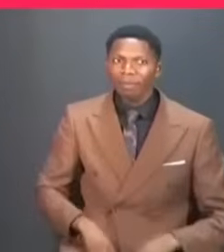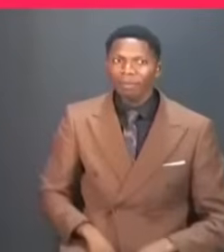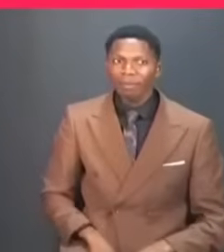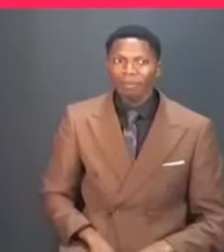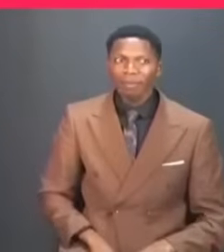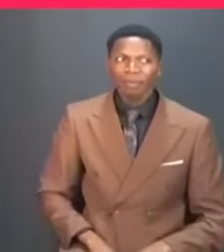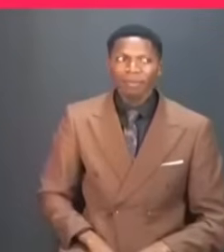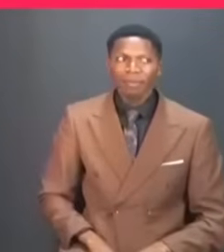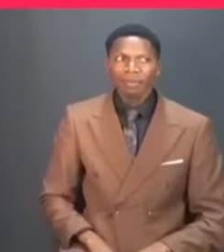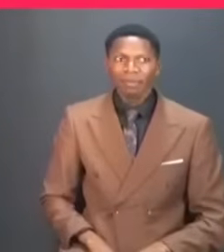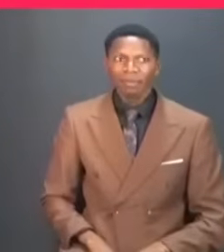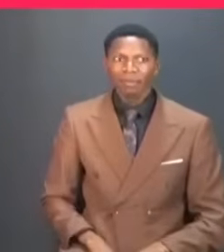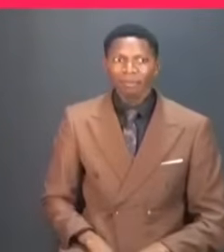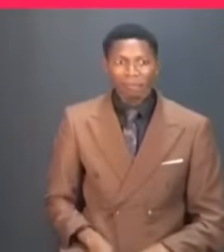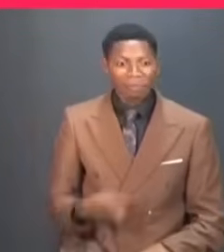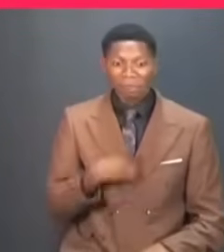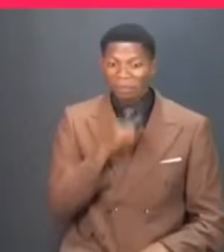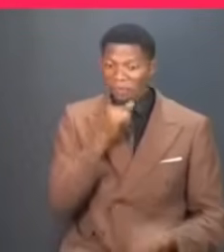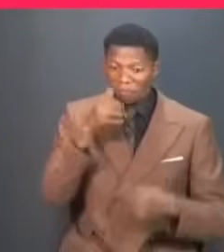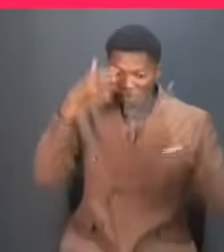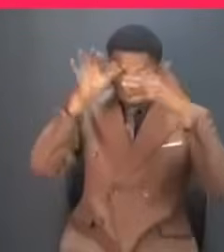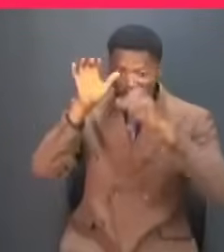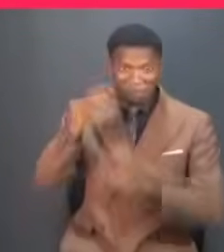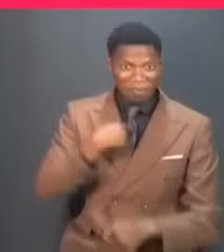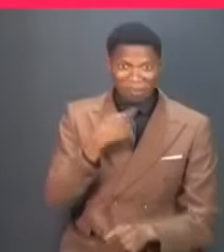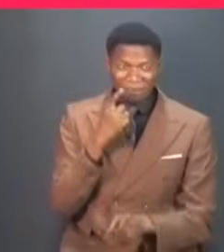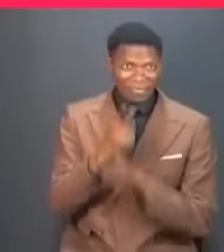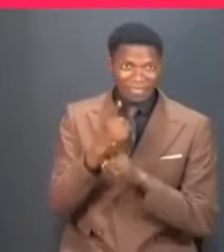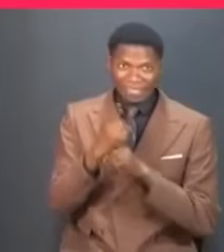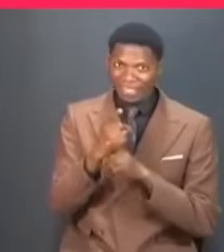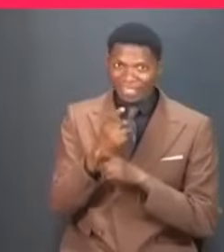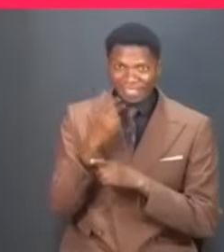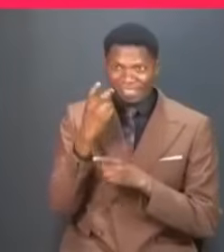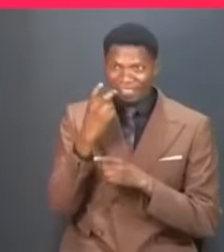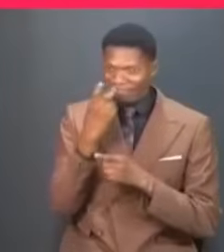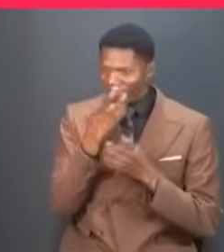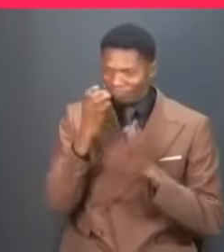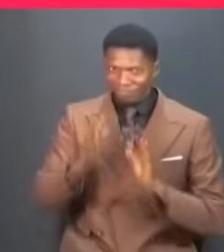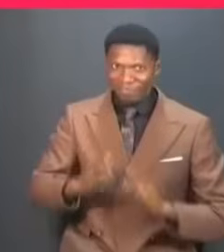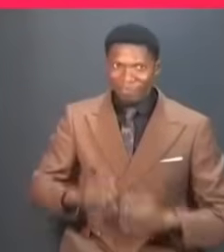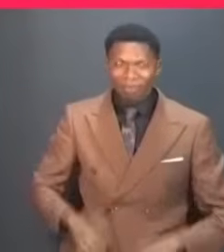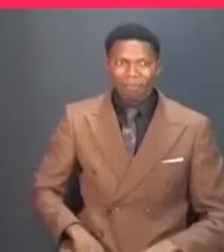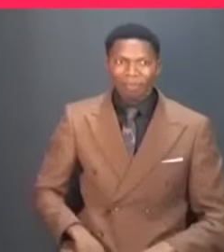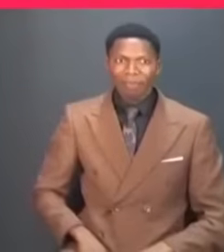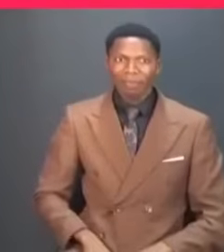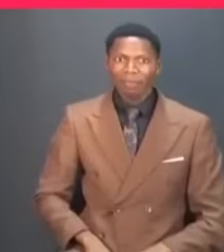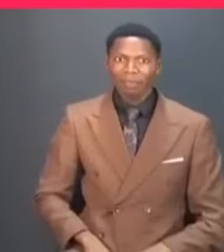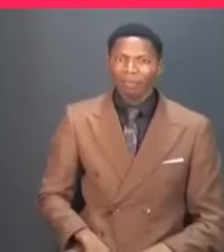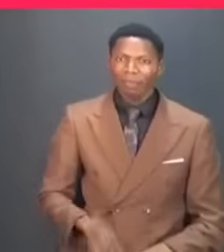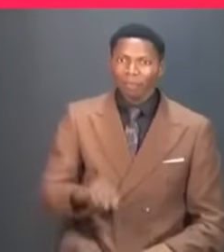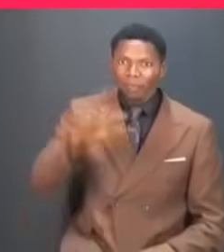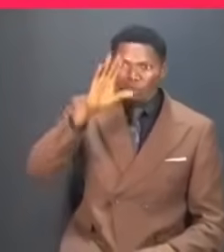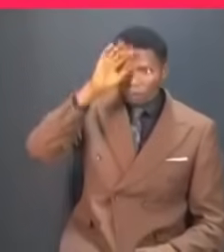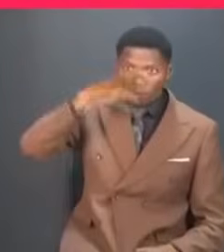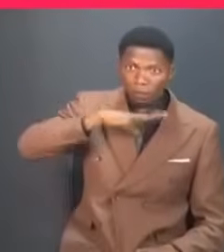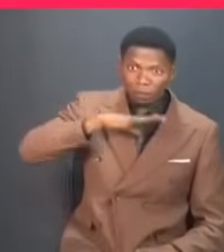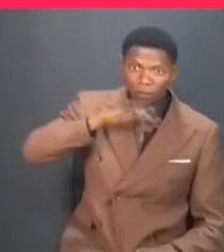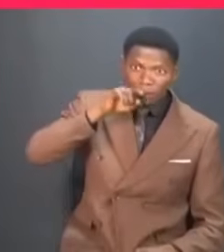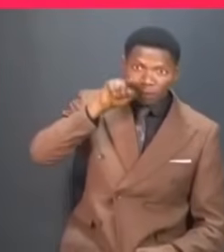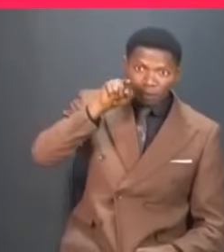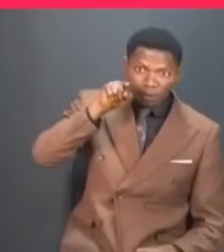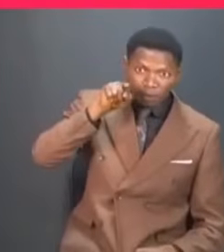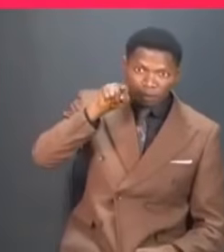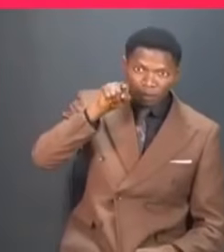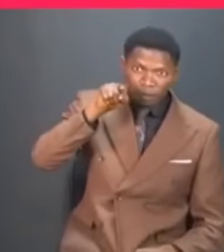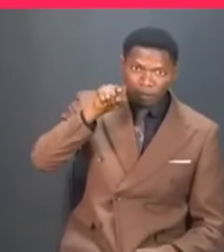Yes, I had earlier on given it to the young man behind Honorable Jinapo, the young